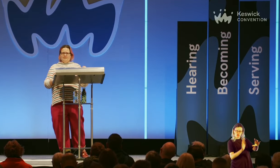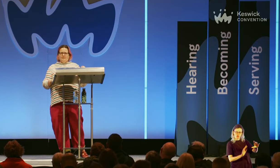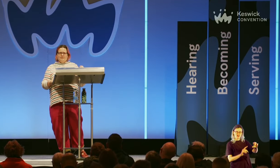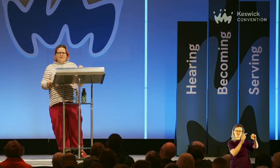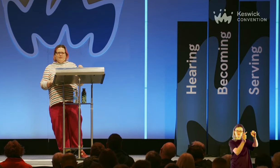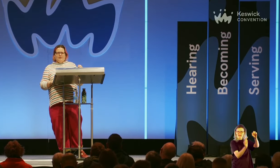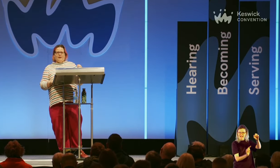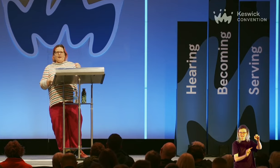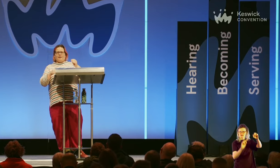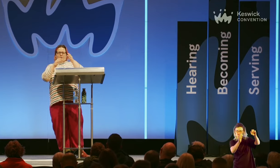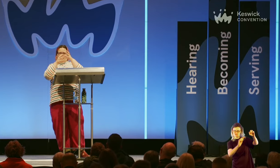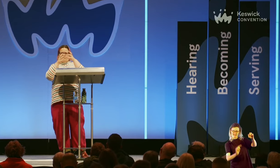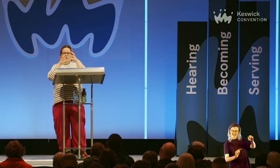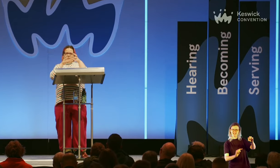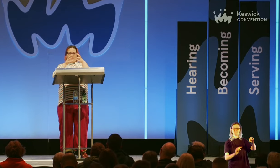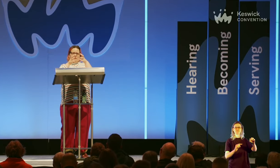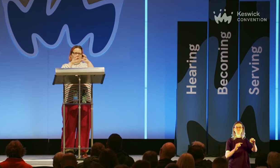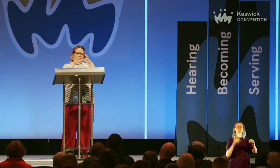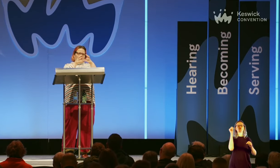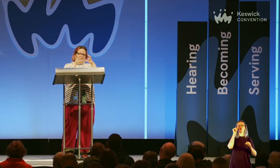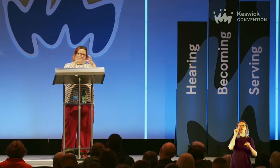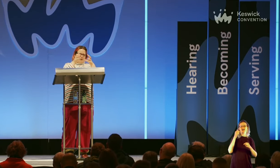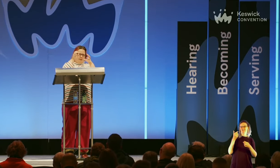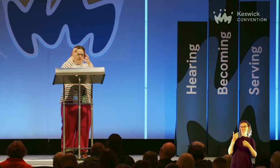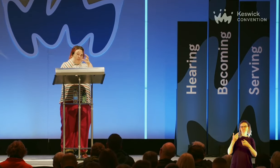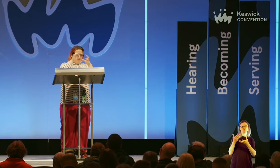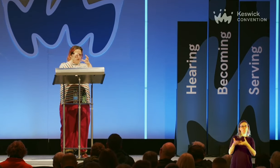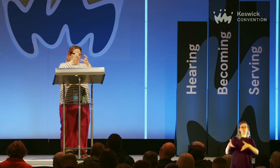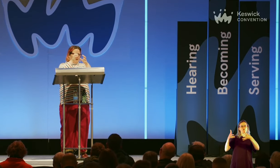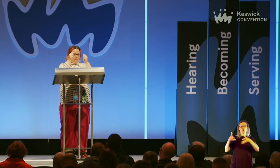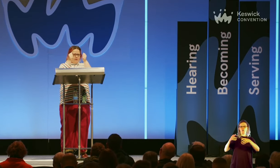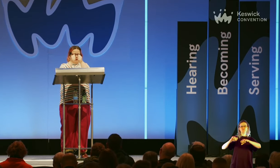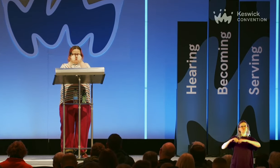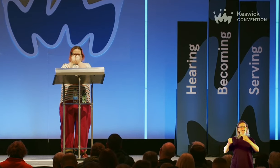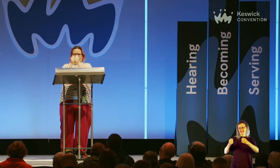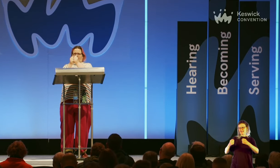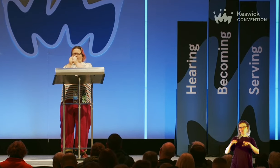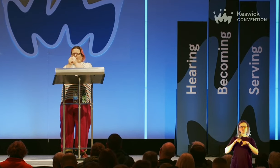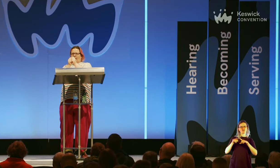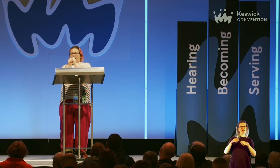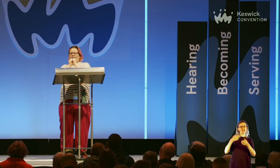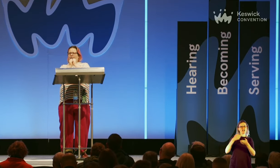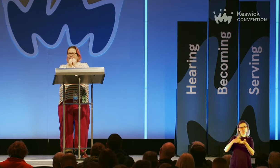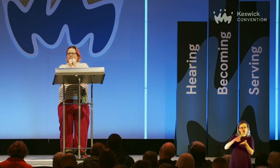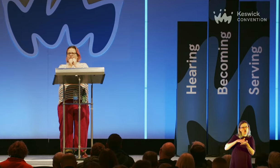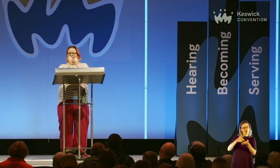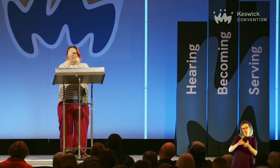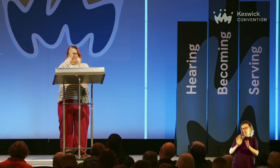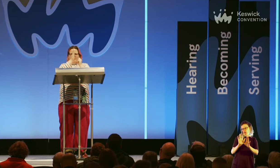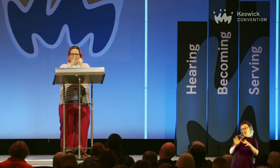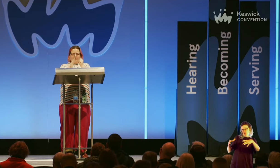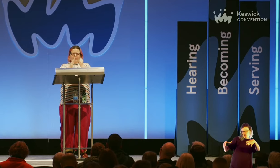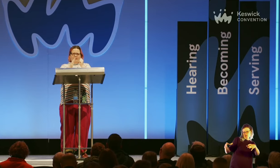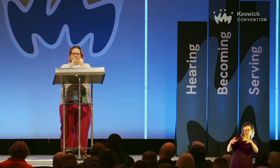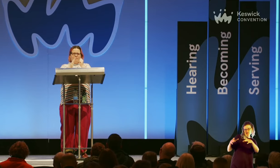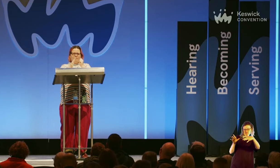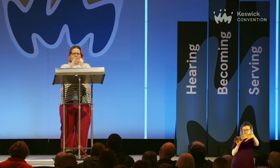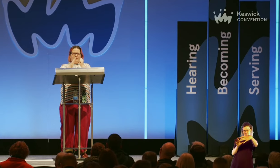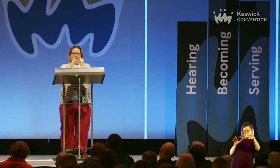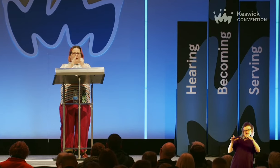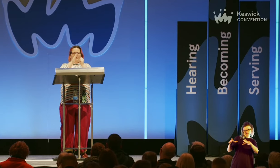hidden. Like, you know, if you've ever tried to mend something, you put a bit of super glue on and you stick it together, and then by the time it's dry, you can see the